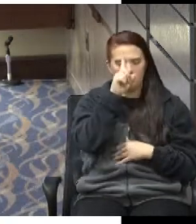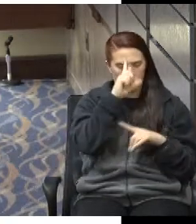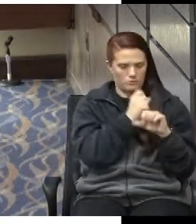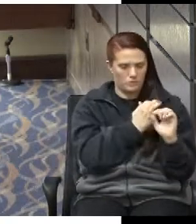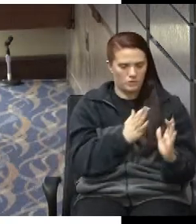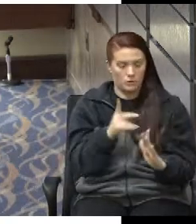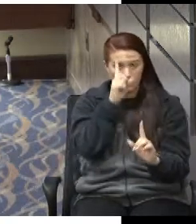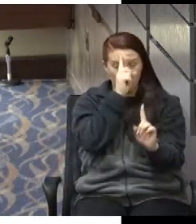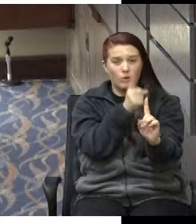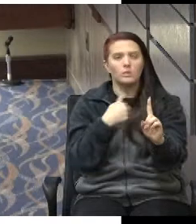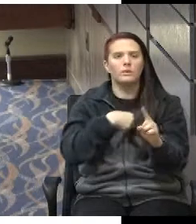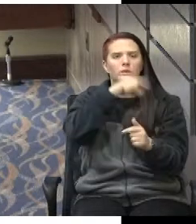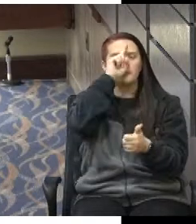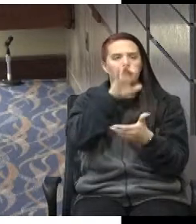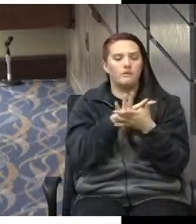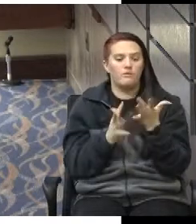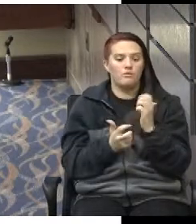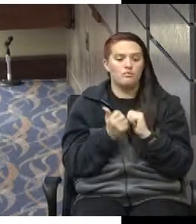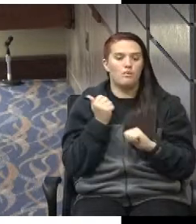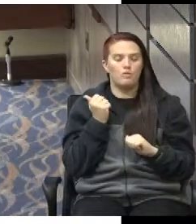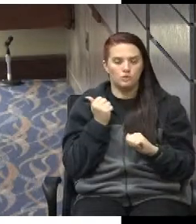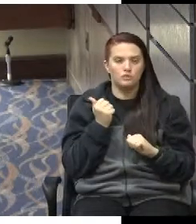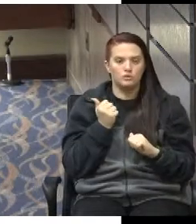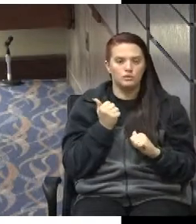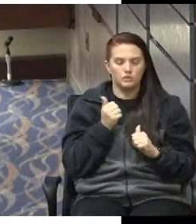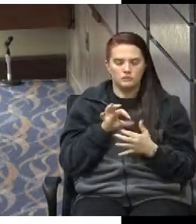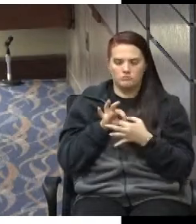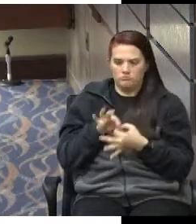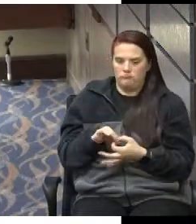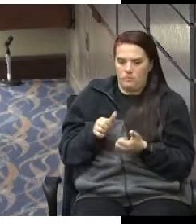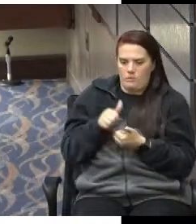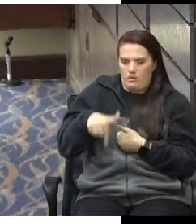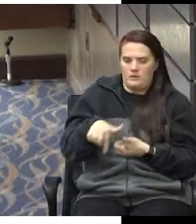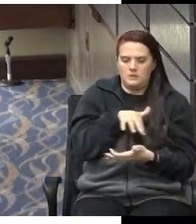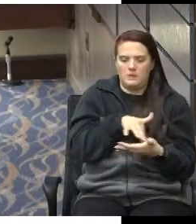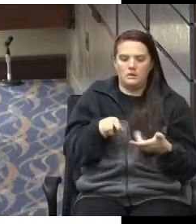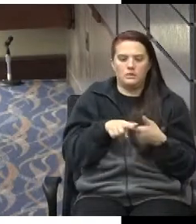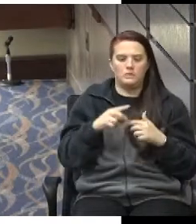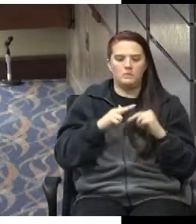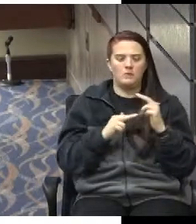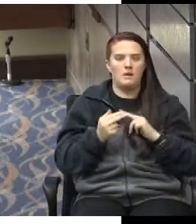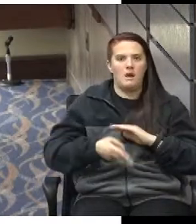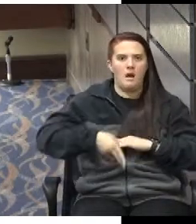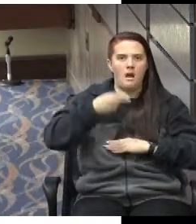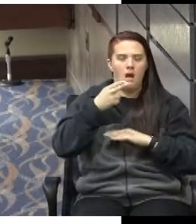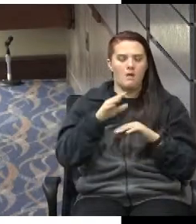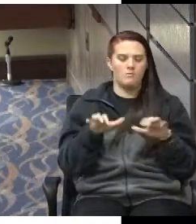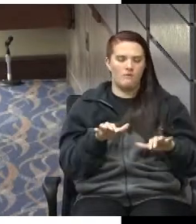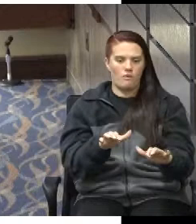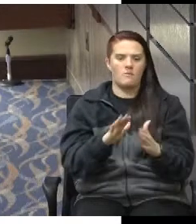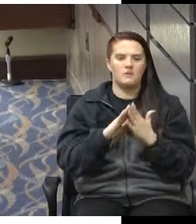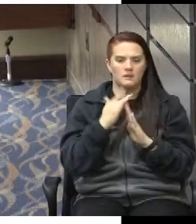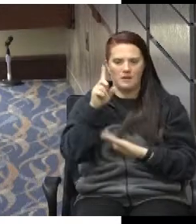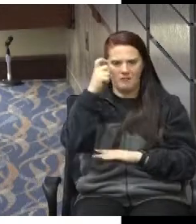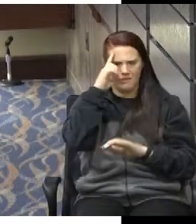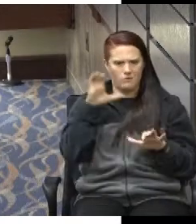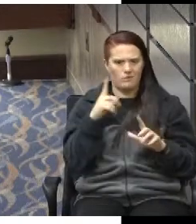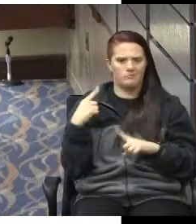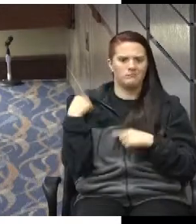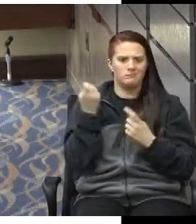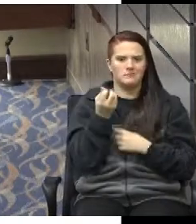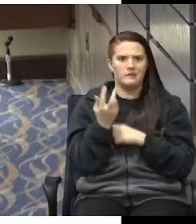goals. We believe that the most relevant one to this study is to build a high-performing city government. You've been doing that for the last several